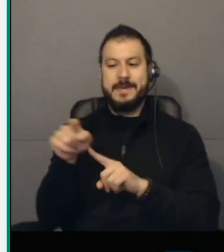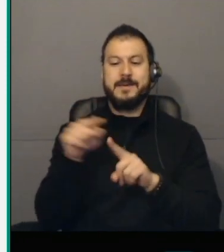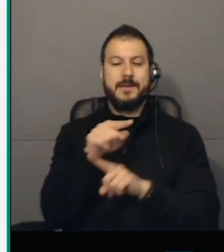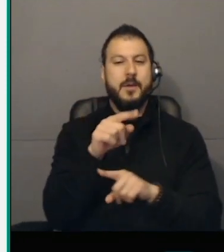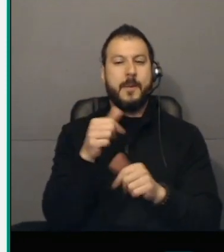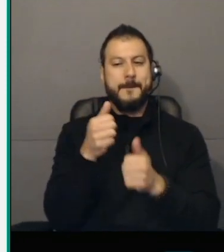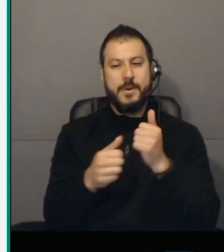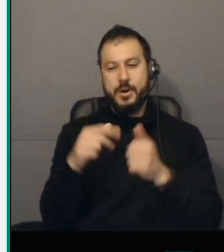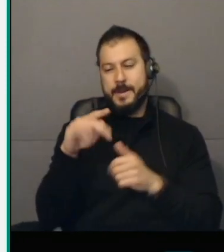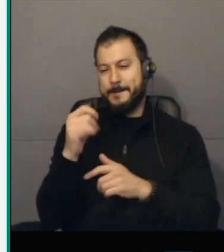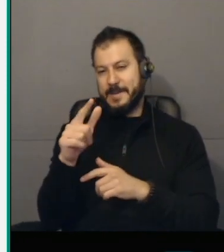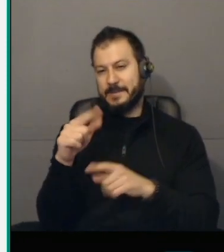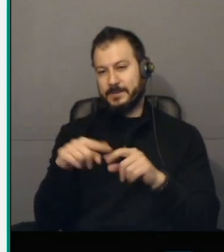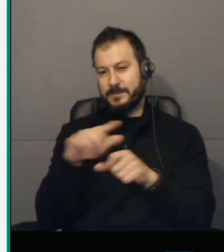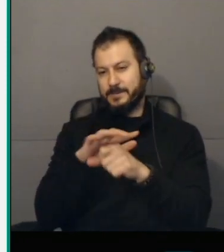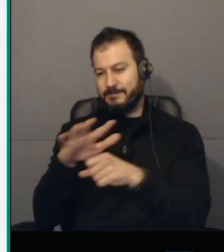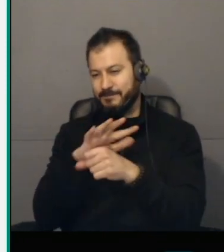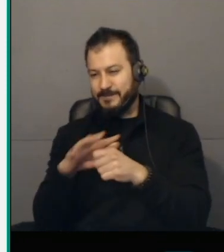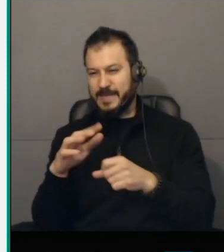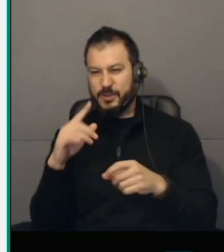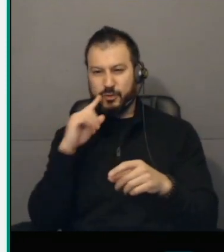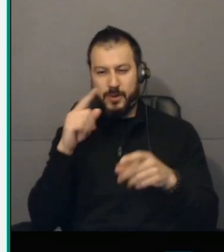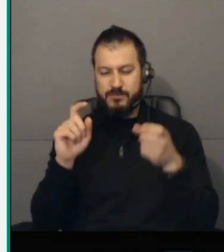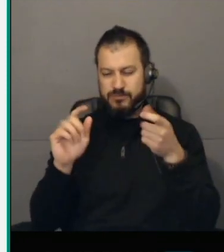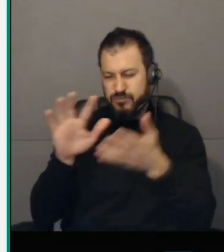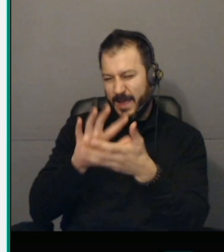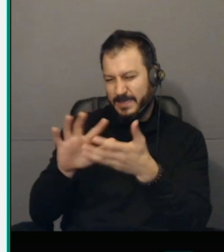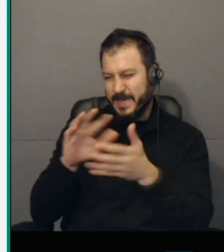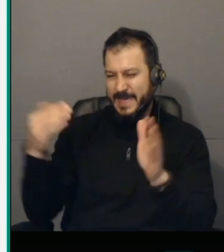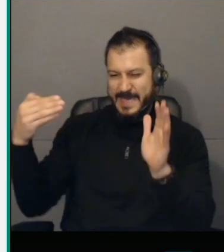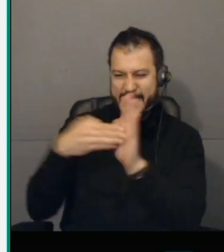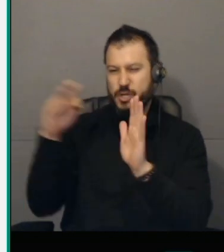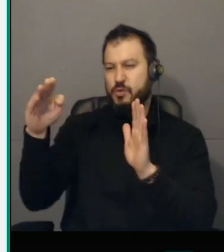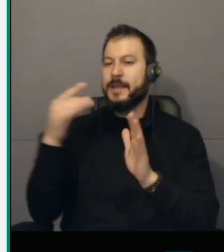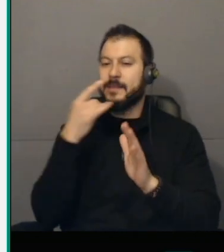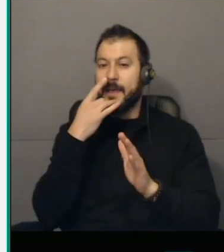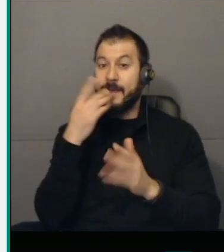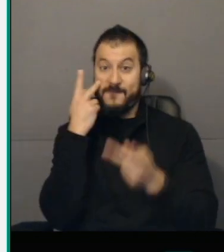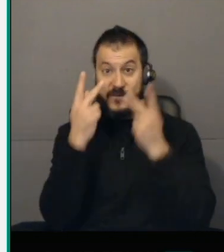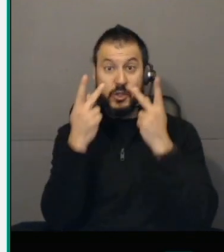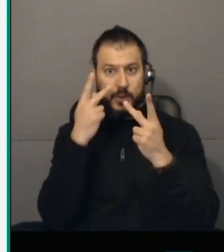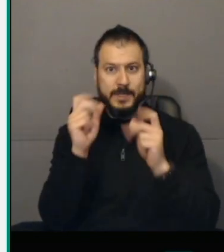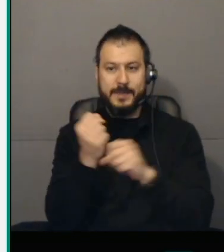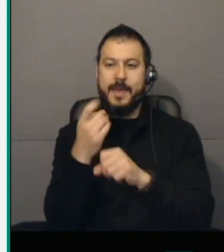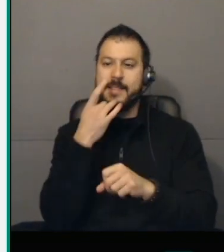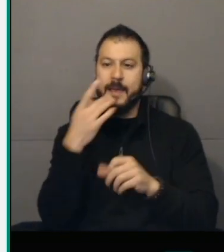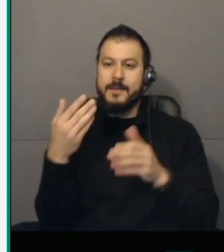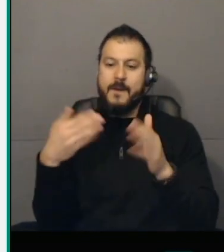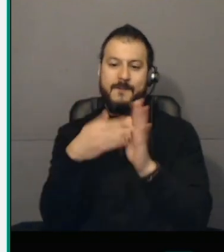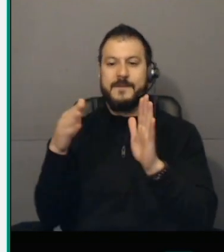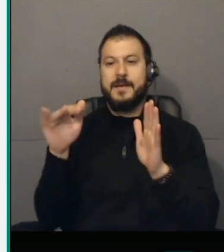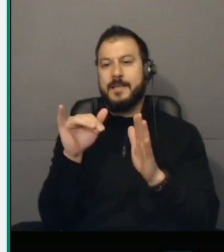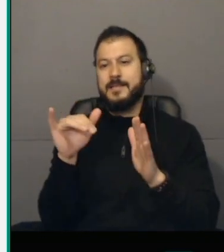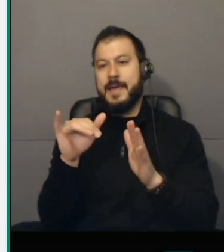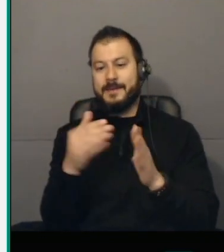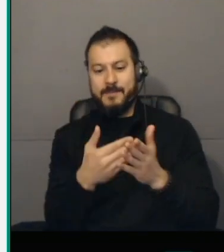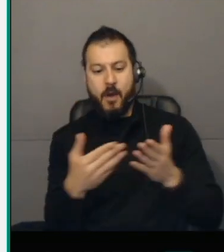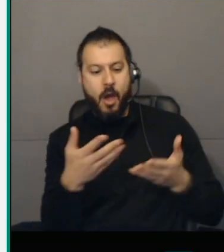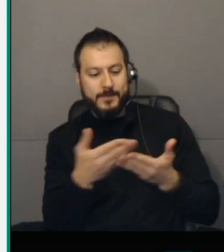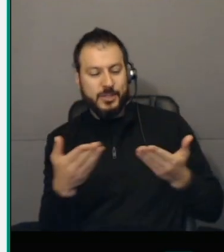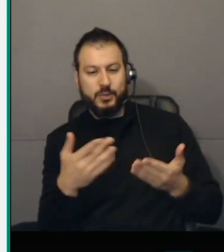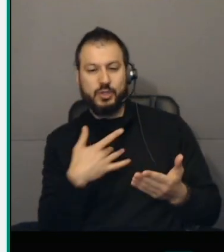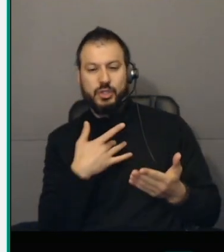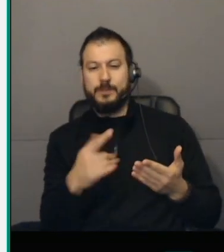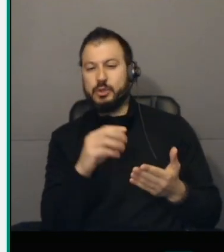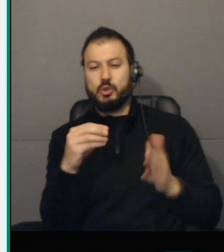to different areas of the screen to approximate indirect lighting. Visually, it has great results as you can get lighting off of things like emissive objects that